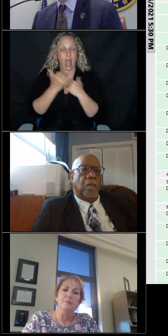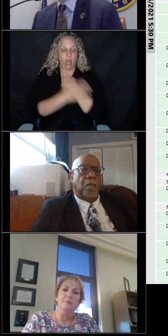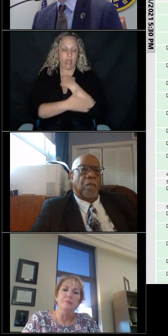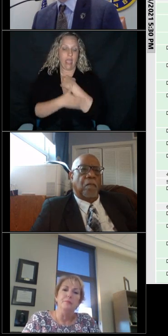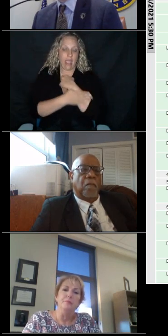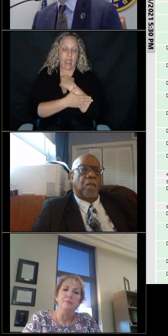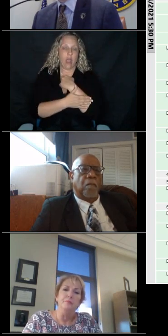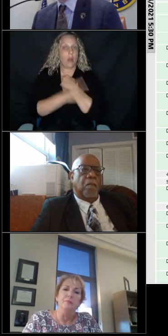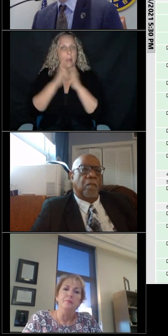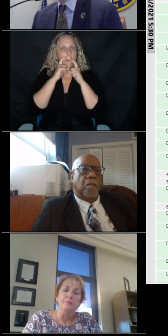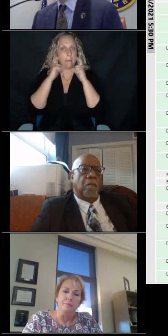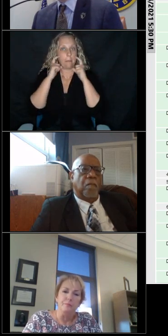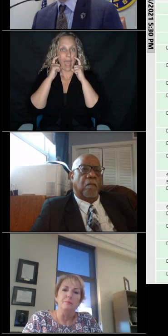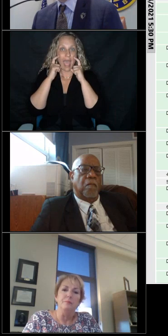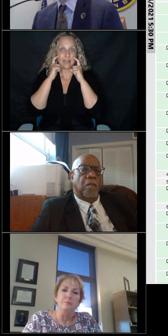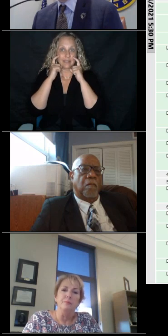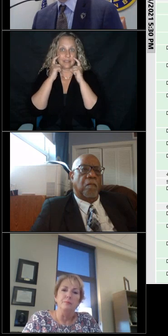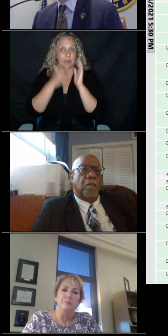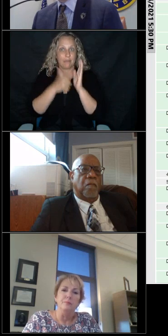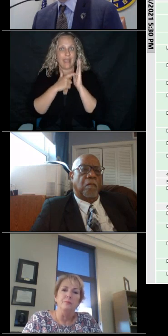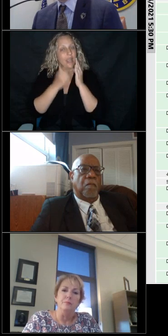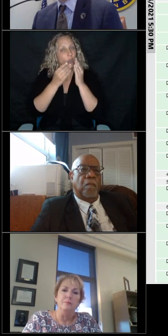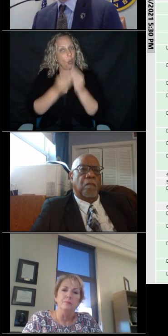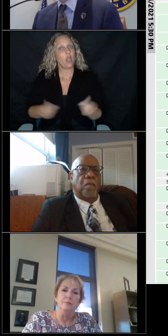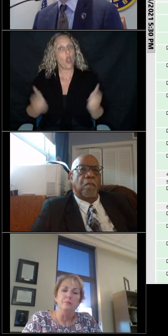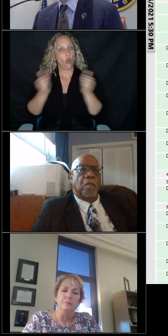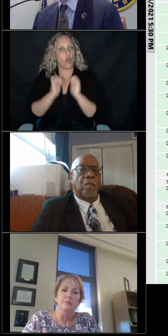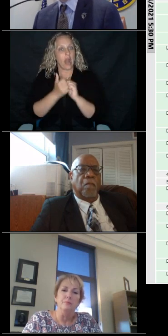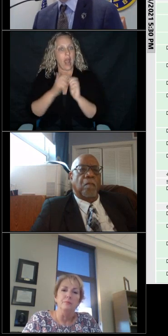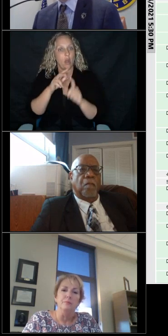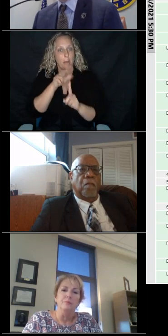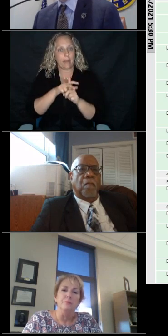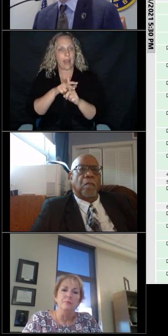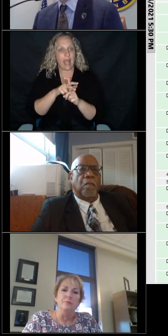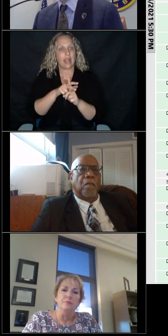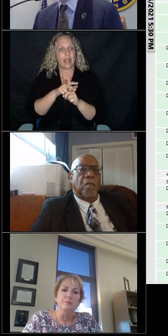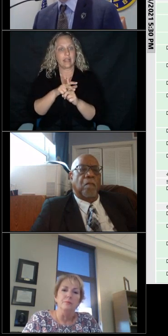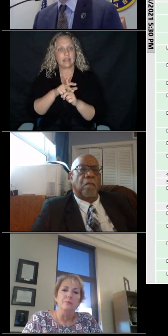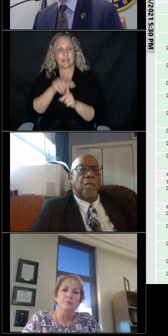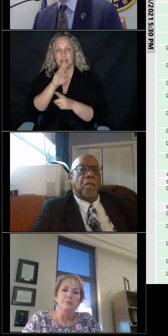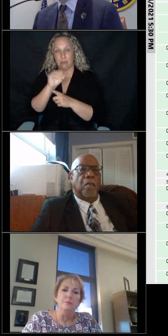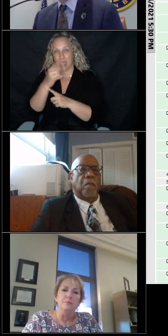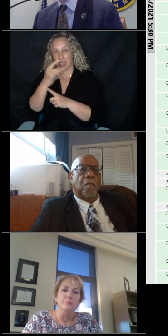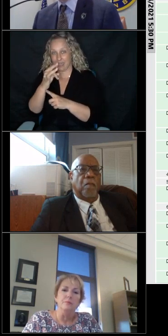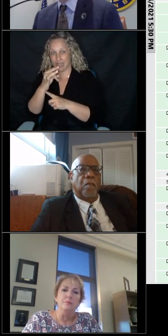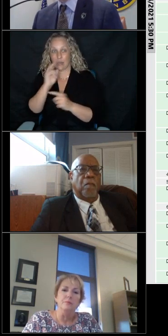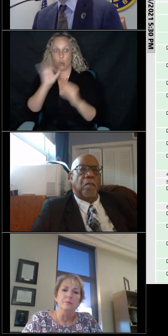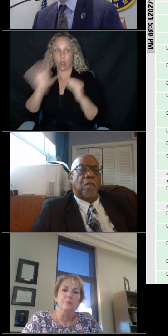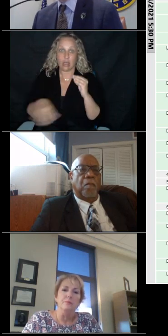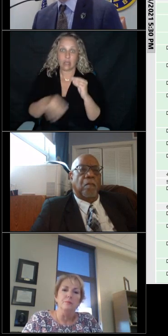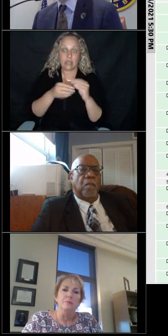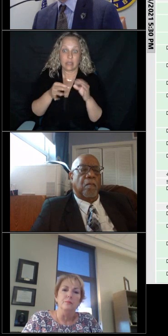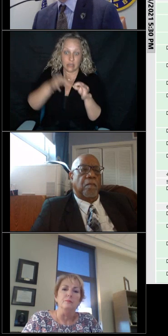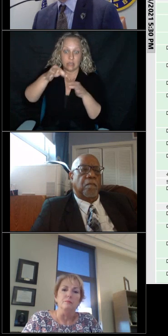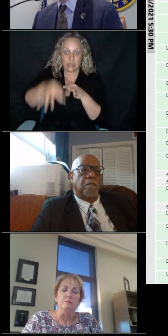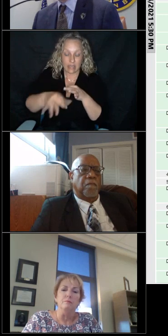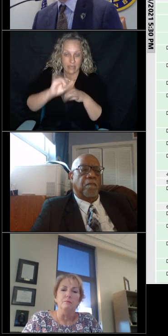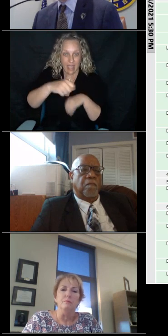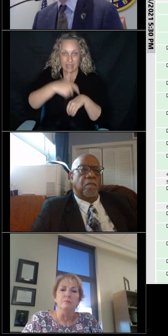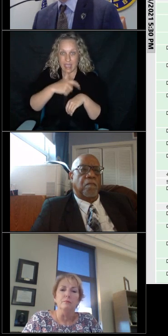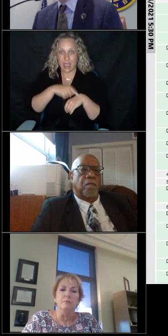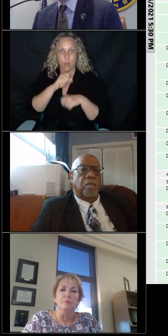mask mandate is over, and how that applies, because I don't know if they're able to extend another mask mandate past then, or if the